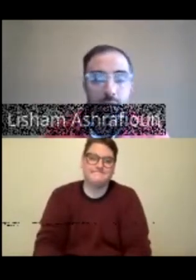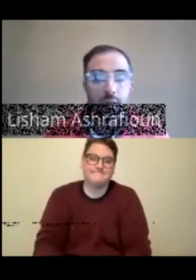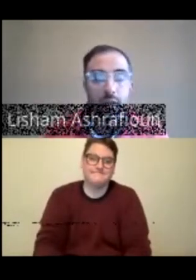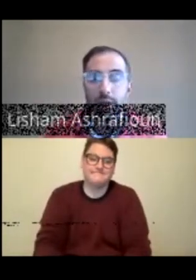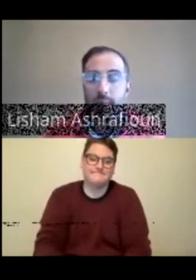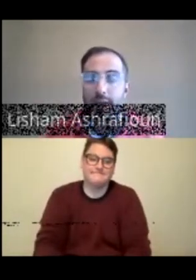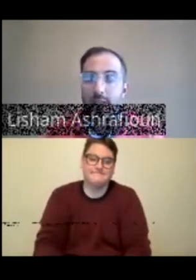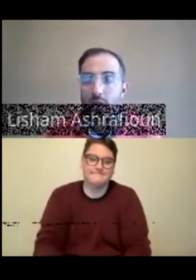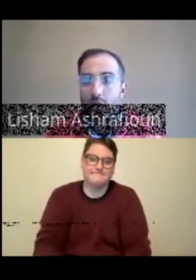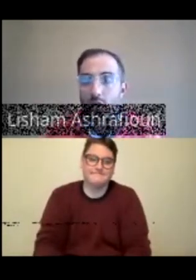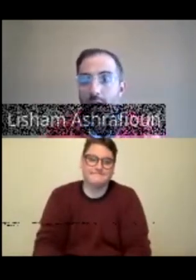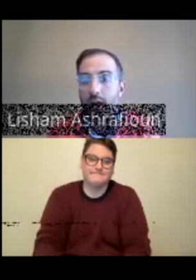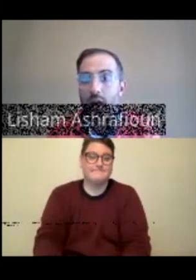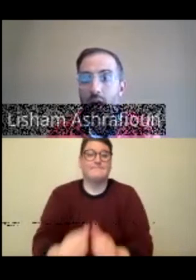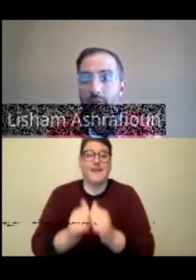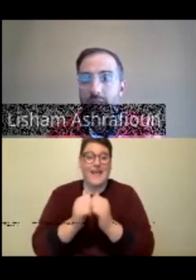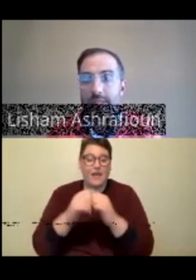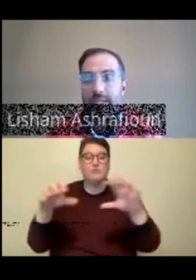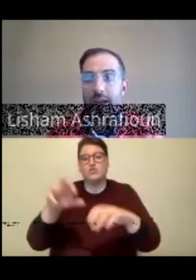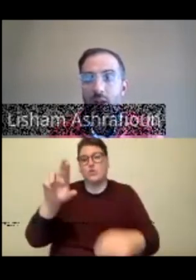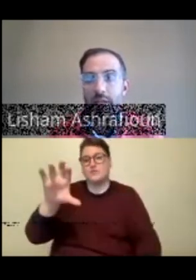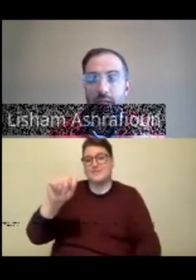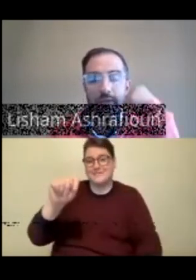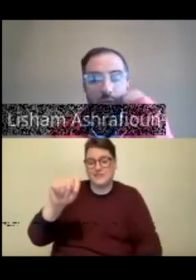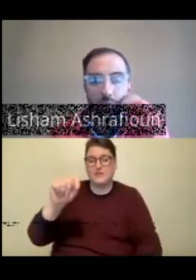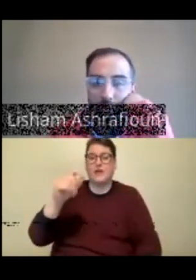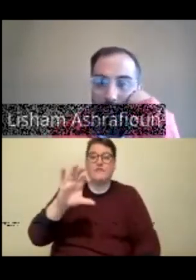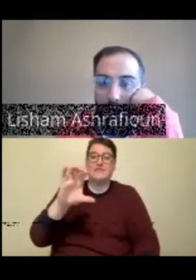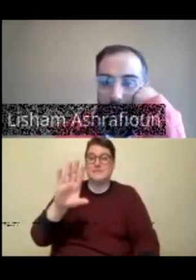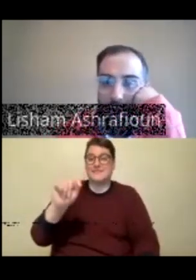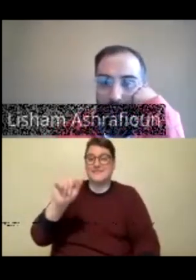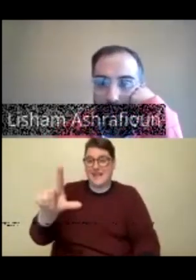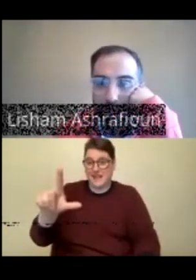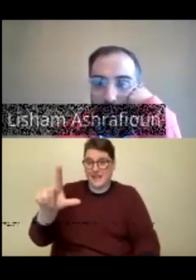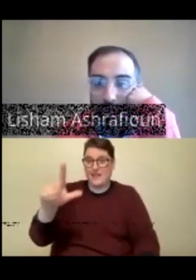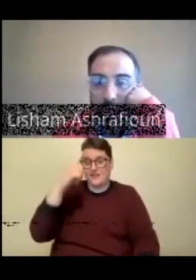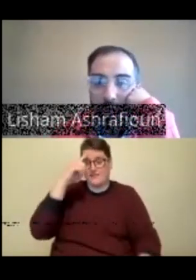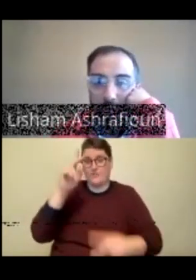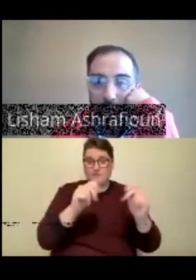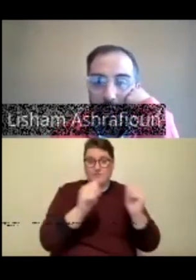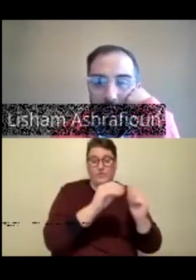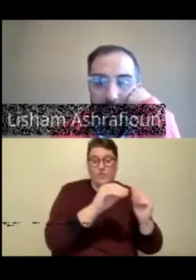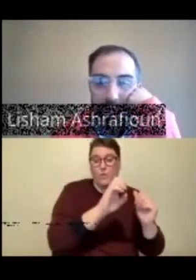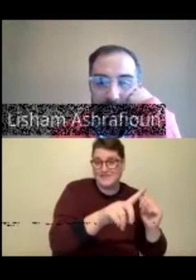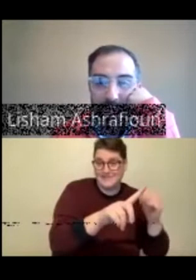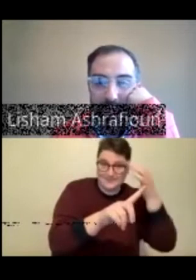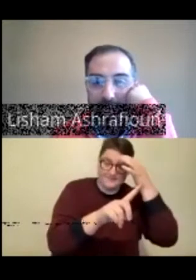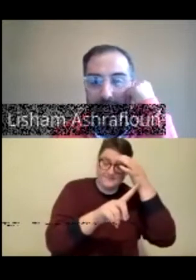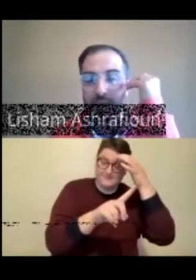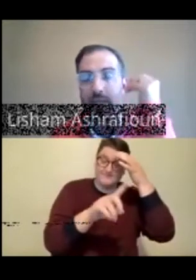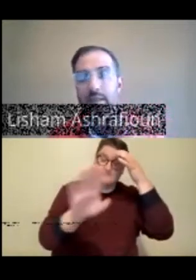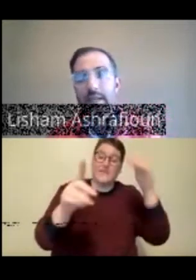by conducting a randomized clinical trial of CBTL in individuals with an OUD. And first, we are interested